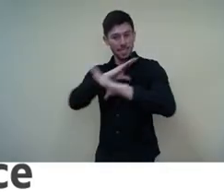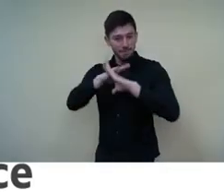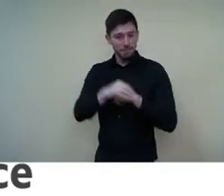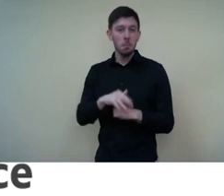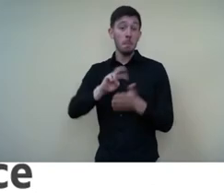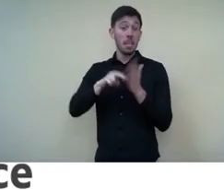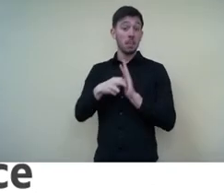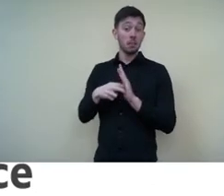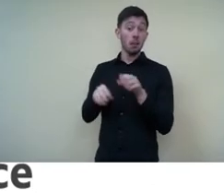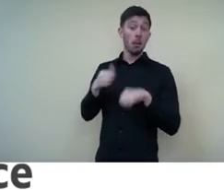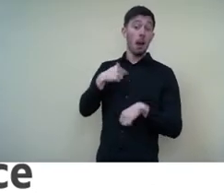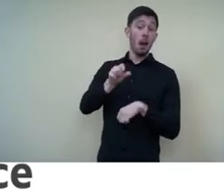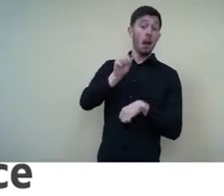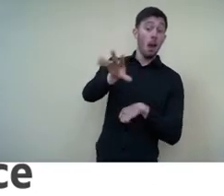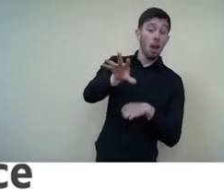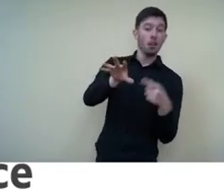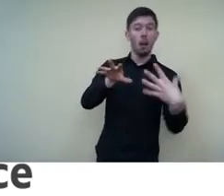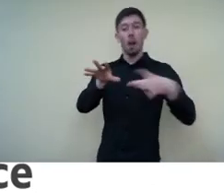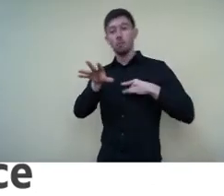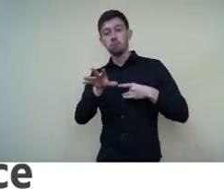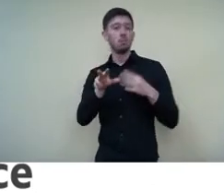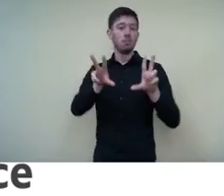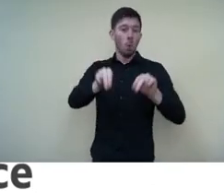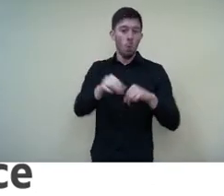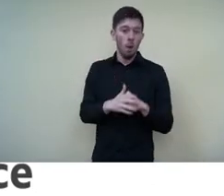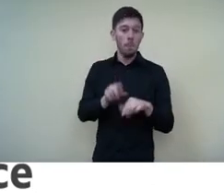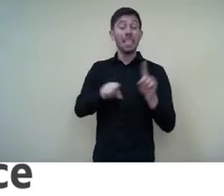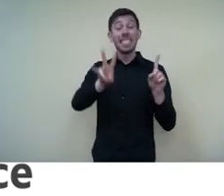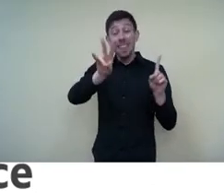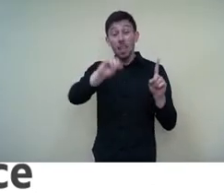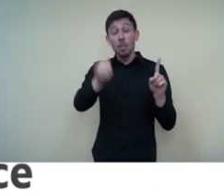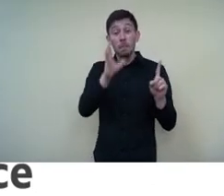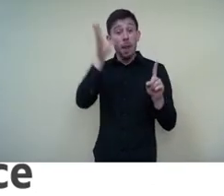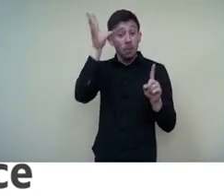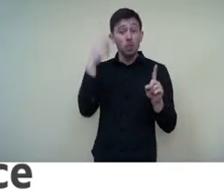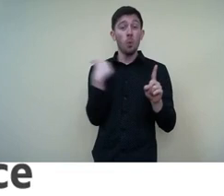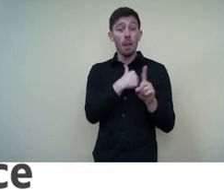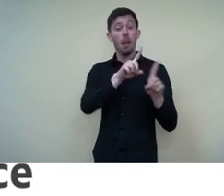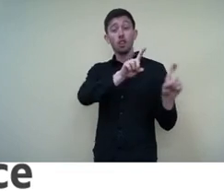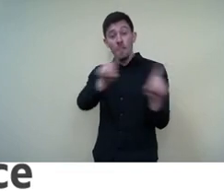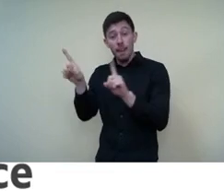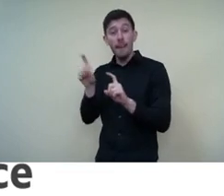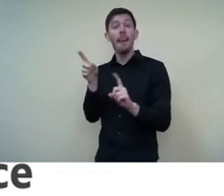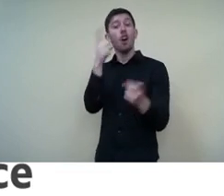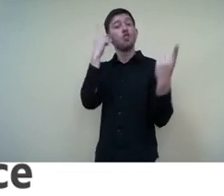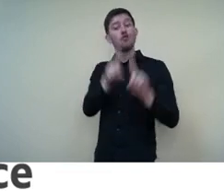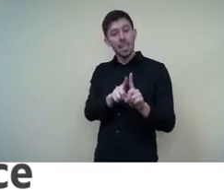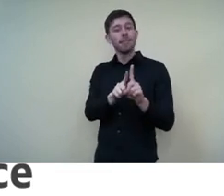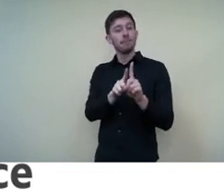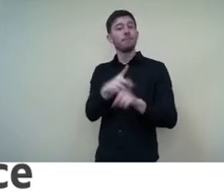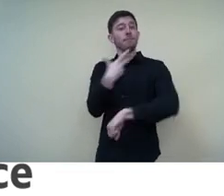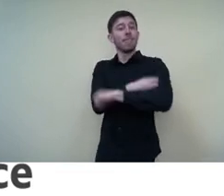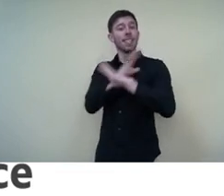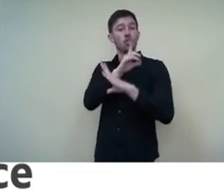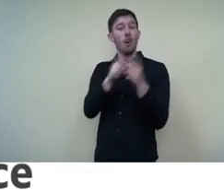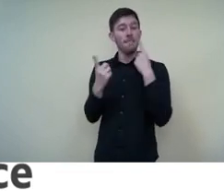not potentially a danger to me. But you only have 70% of parents who were surveyed that agreed that they were effective.